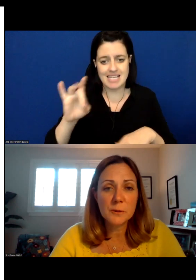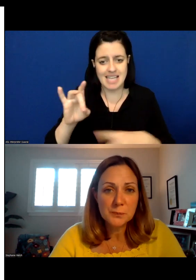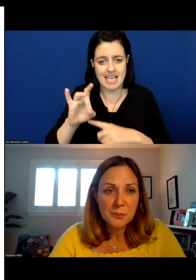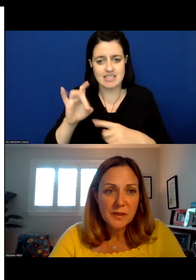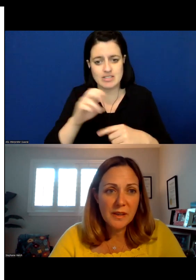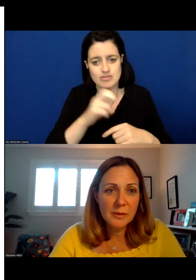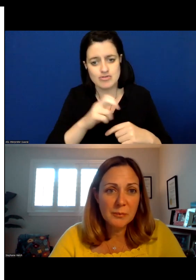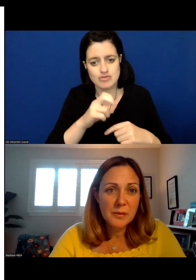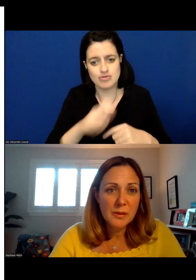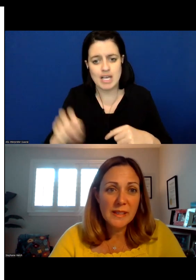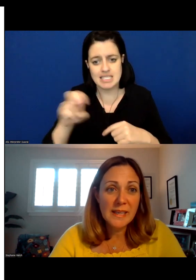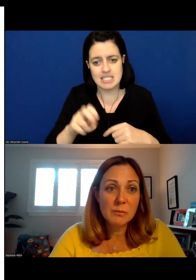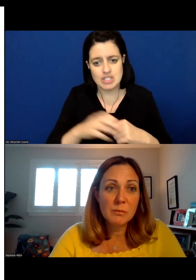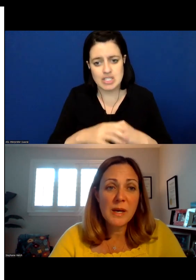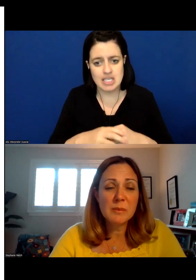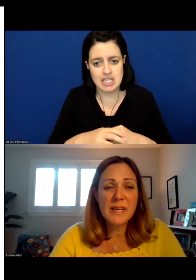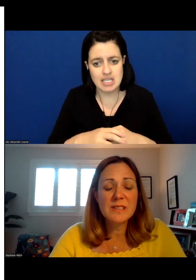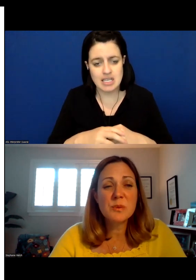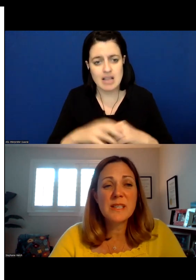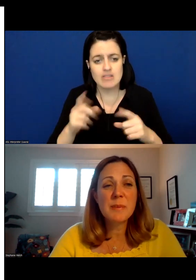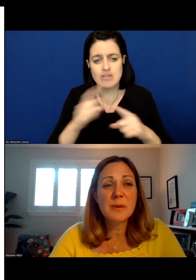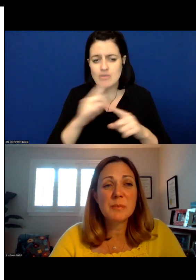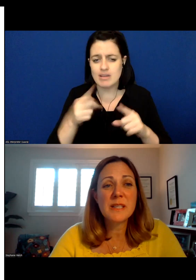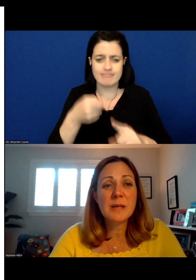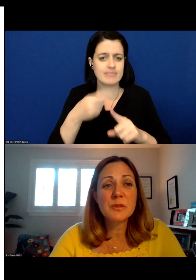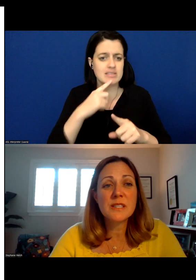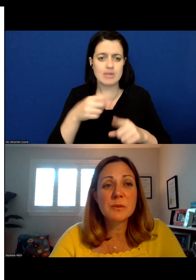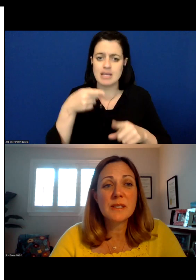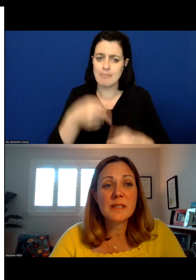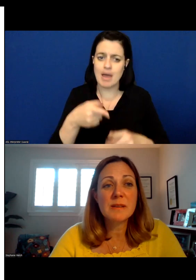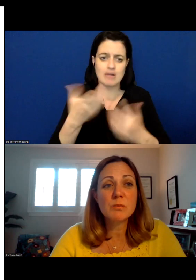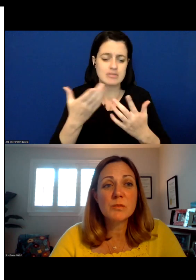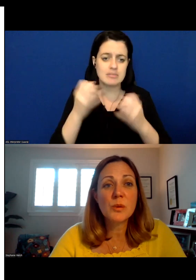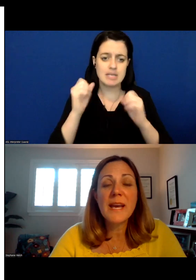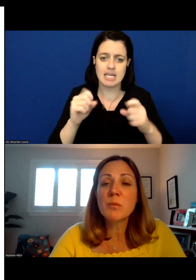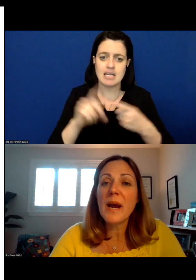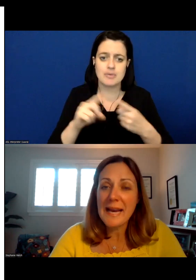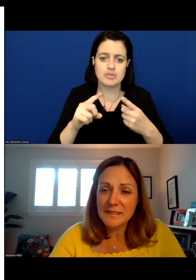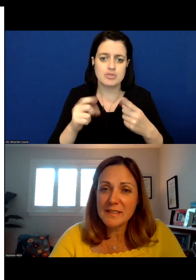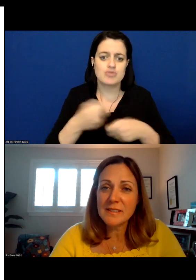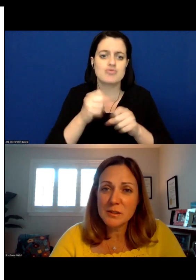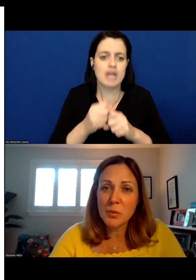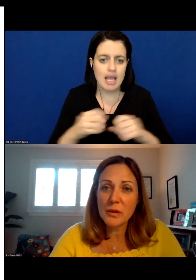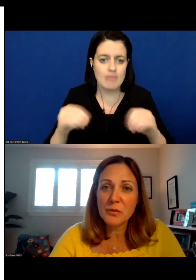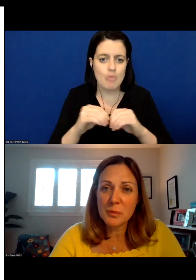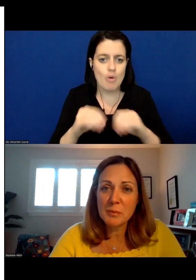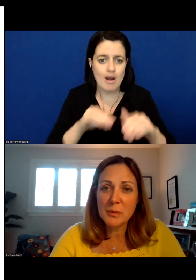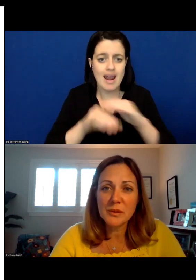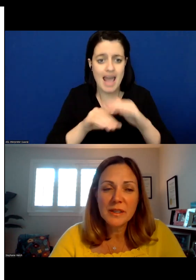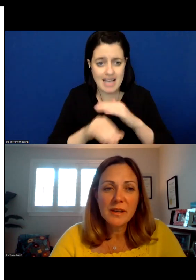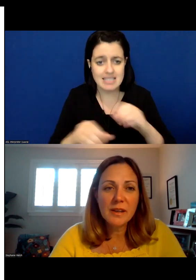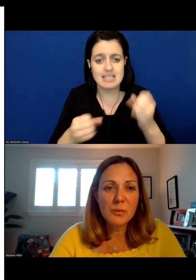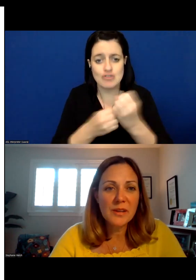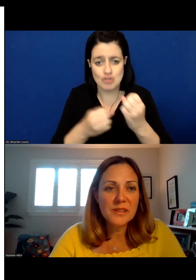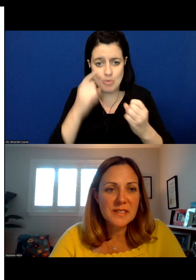transition. So again, bottom line, it's really about being able to create more access and support for